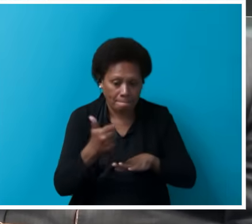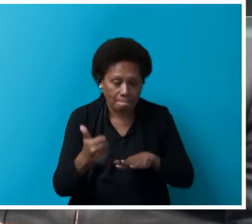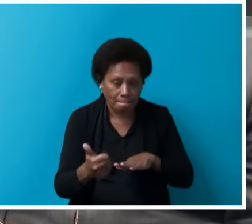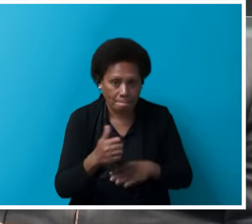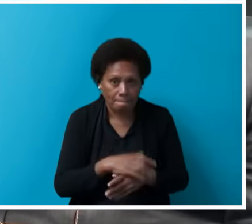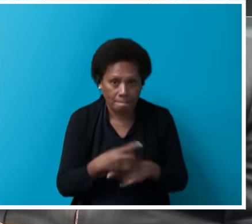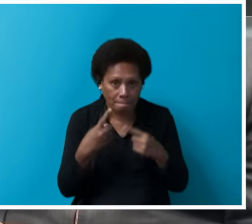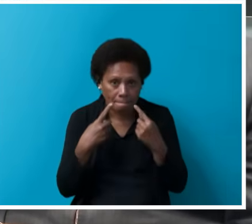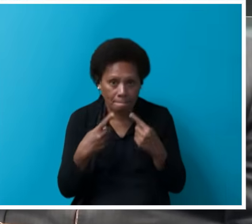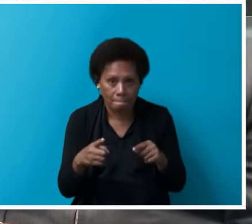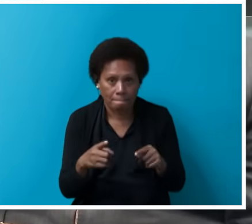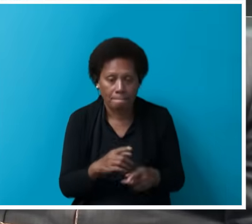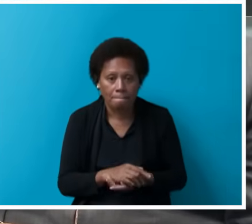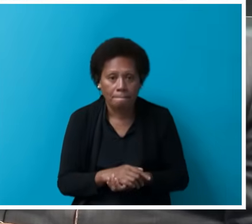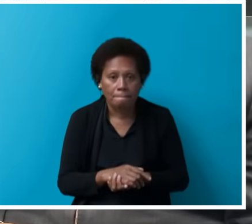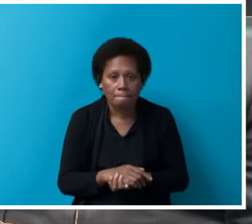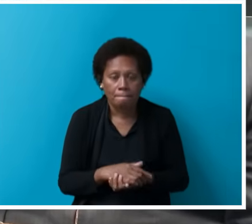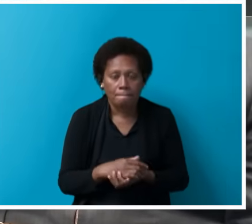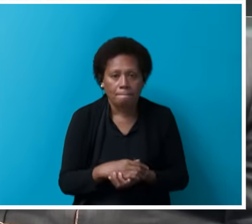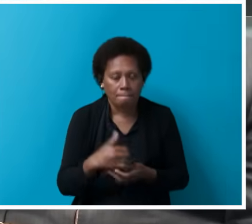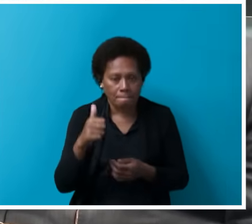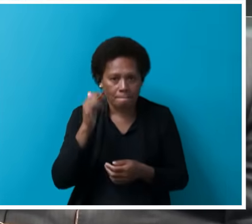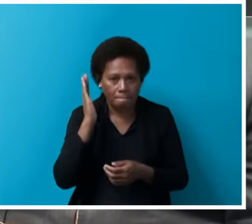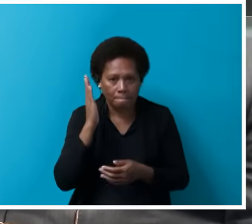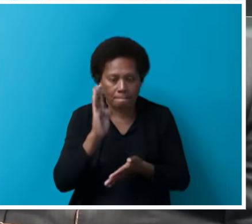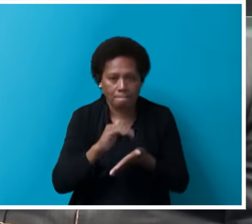announced this back to school support because he realized